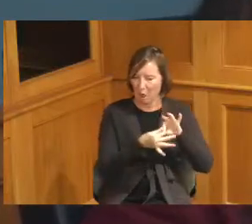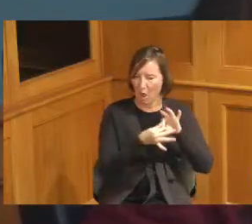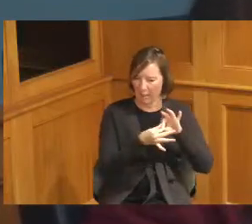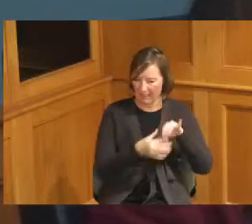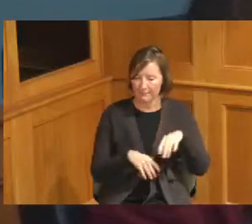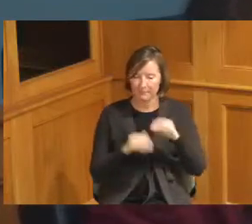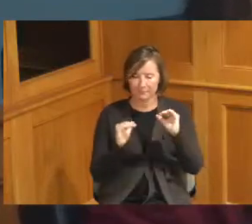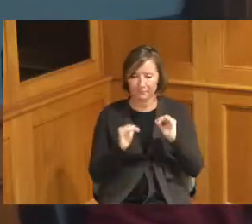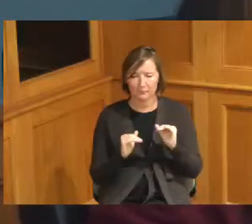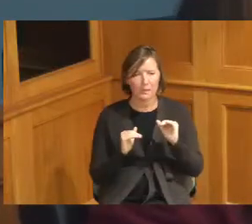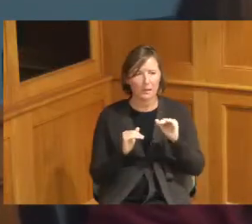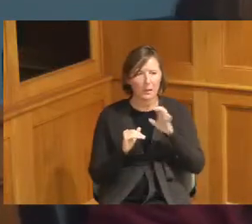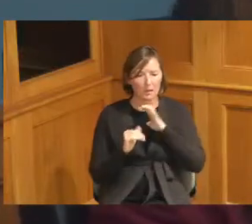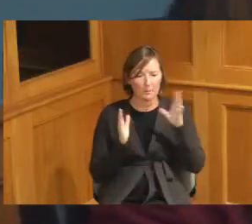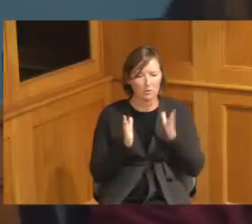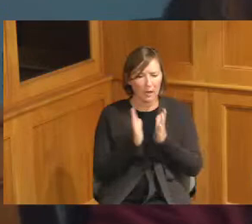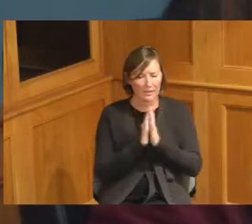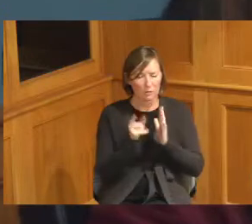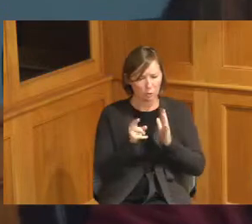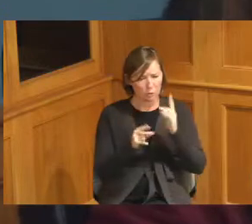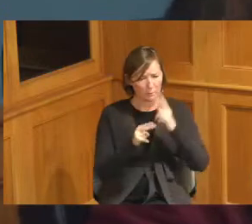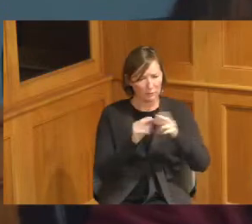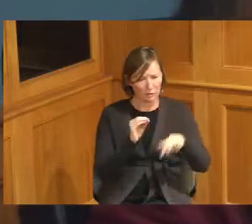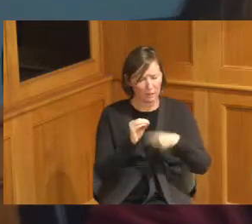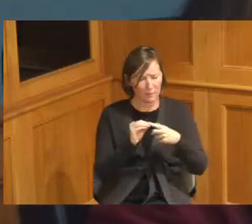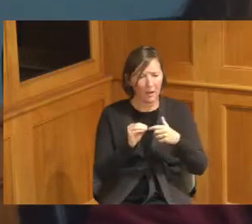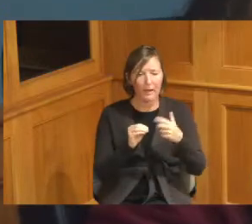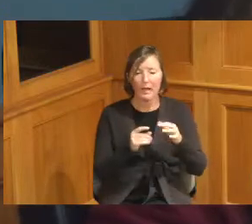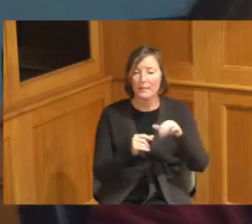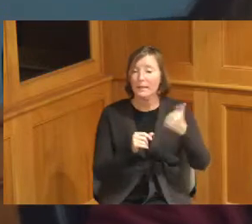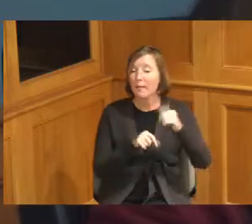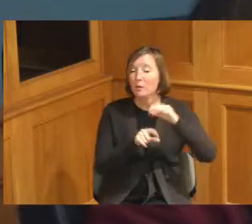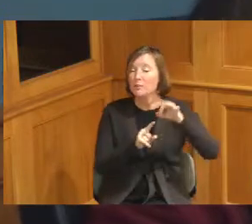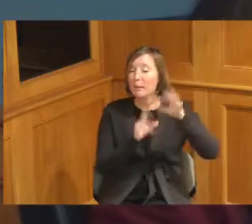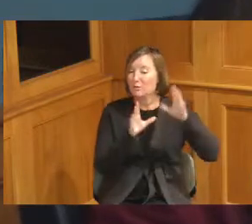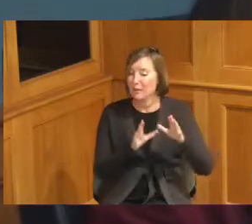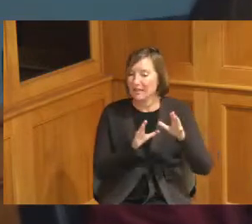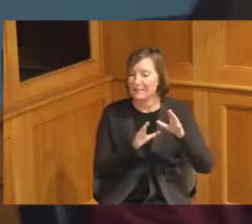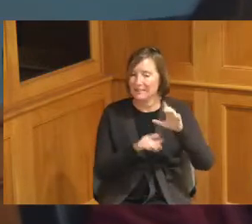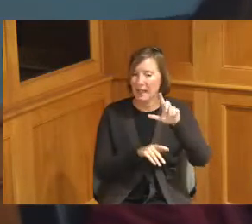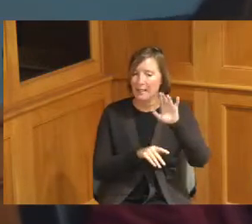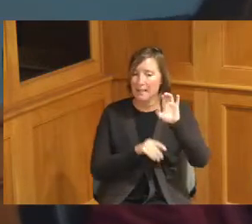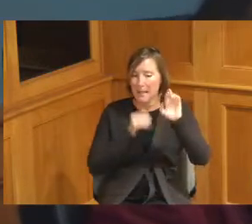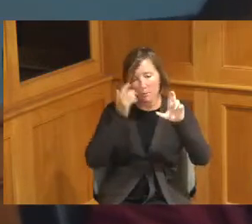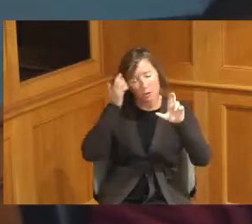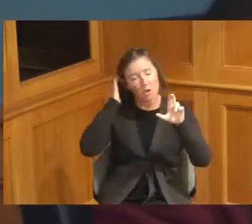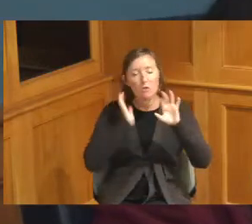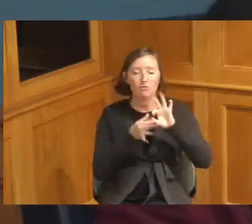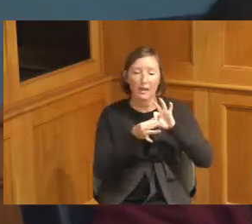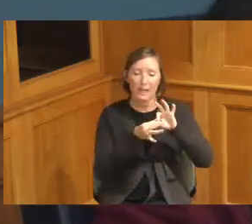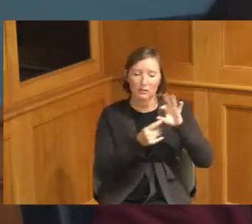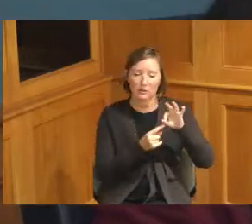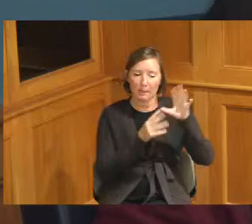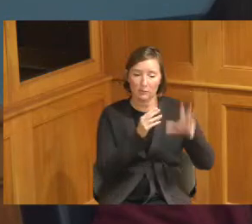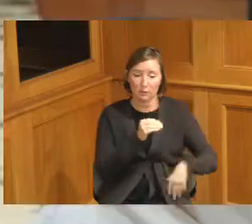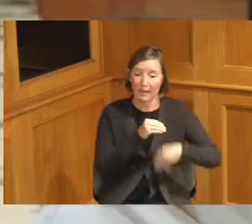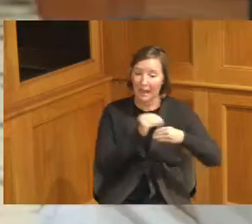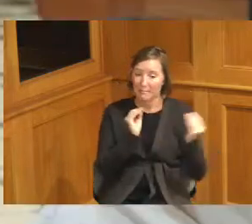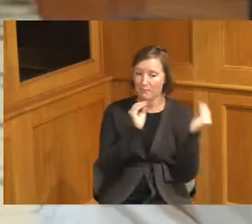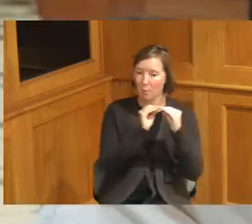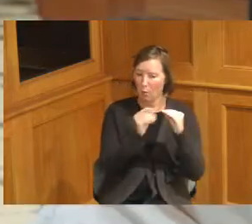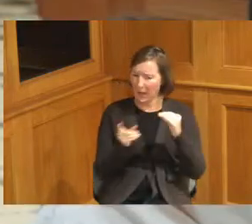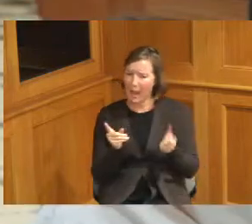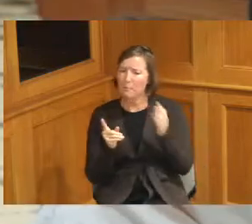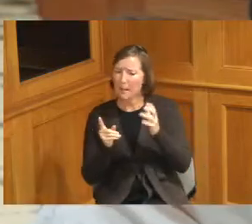about an additional labor relations specialist. Yes. And I was just wondering, how many do we have currently? We currently